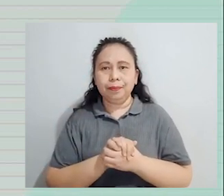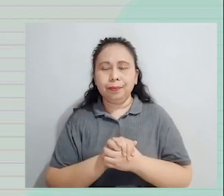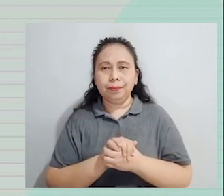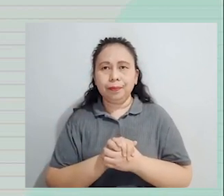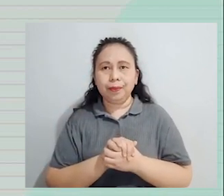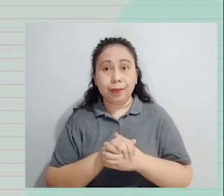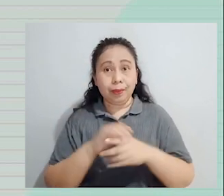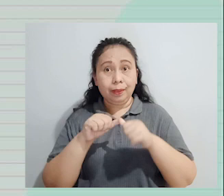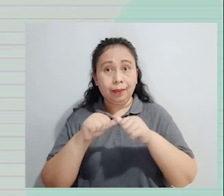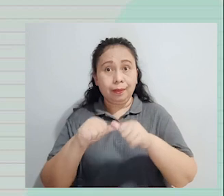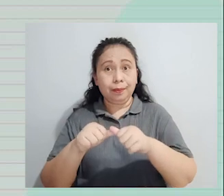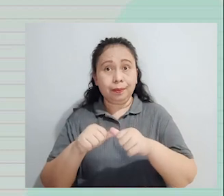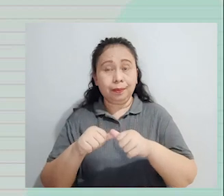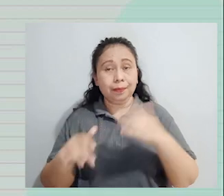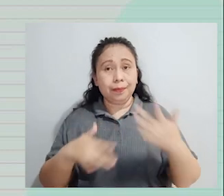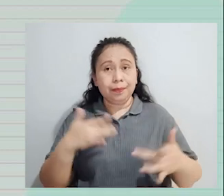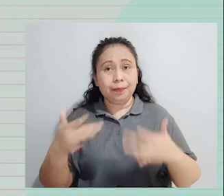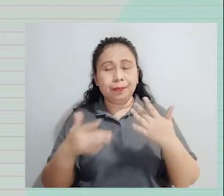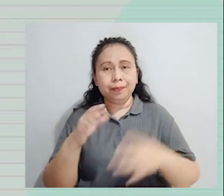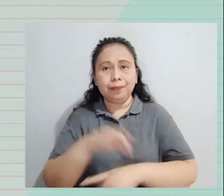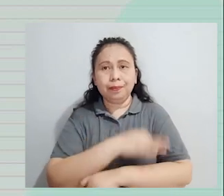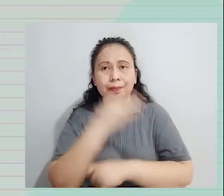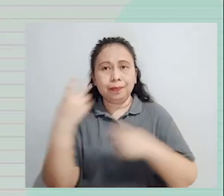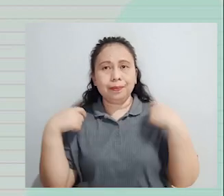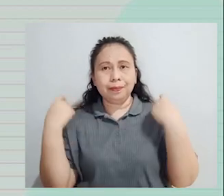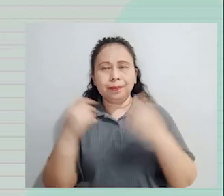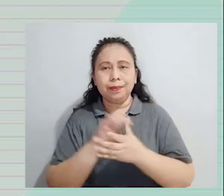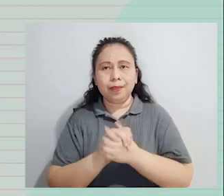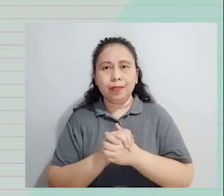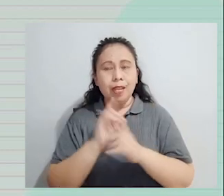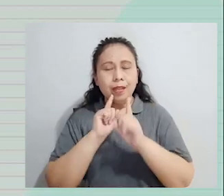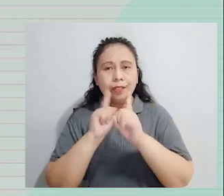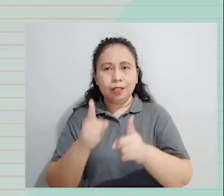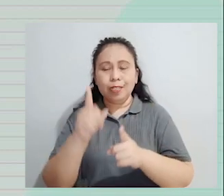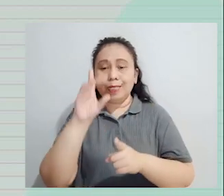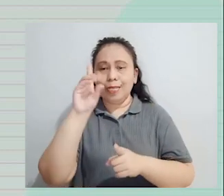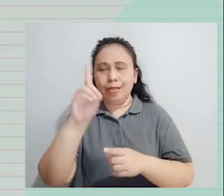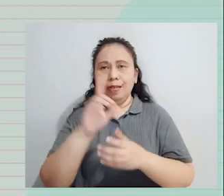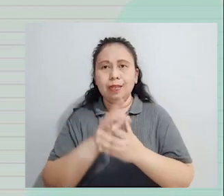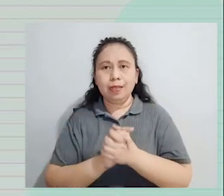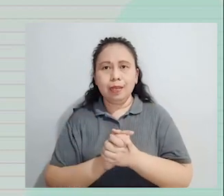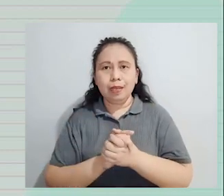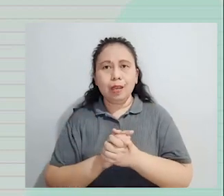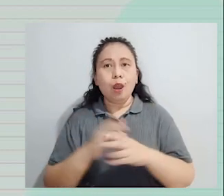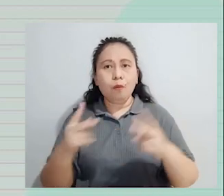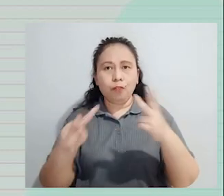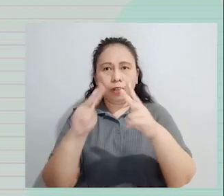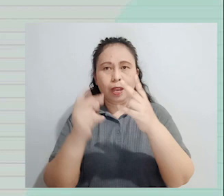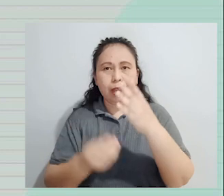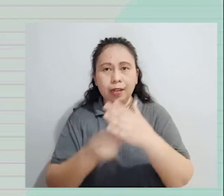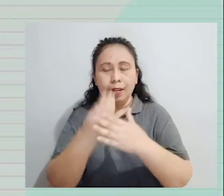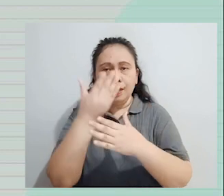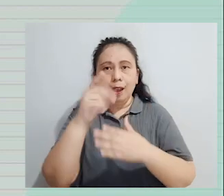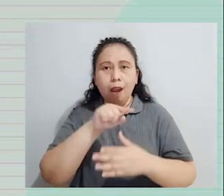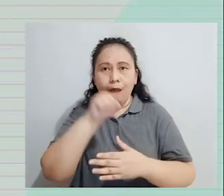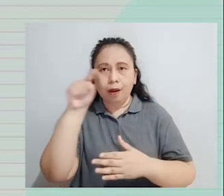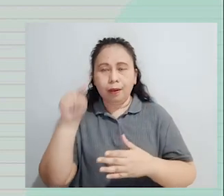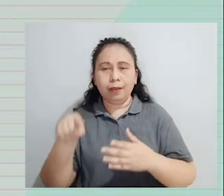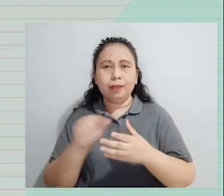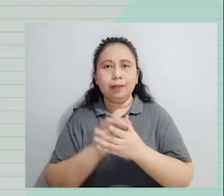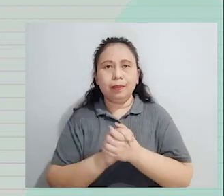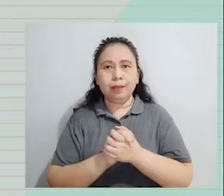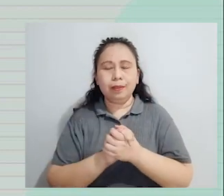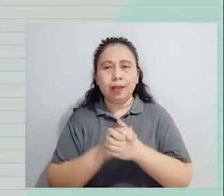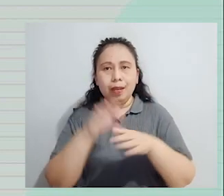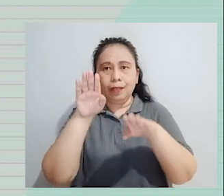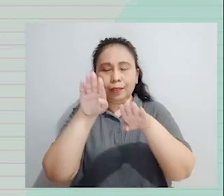Keep the momentum for Nandina teens. The answer is letter D, volcanic arc. Trench